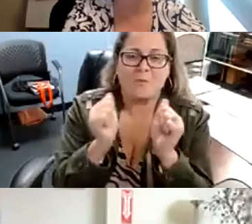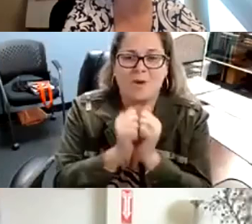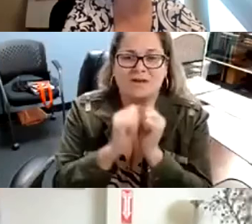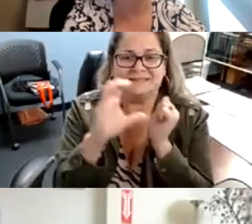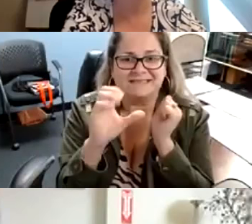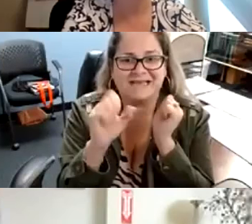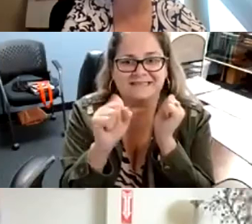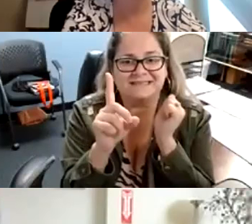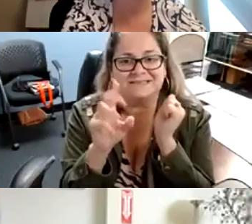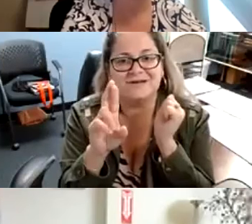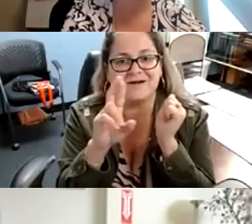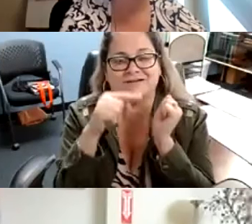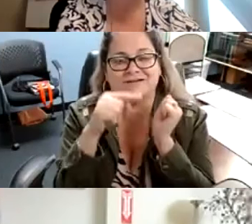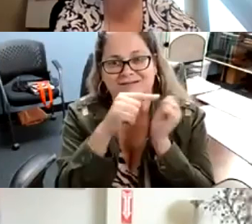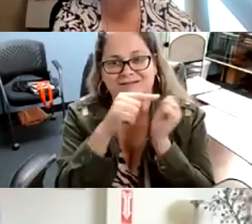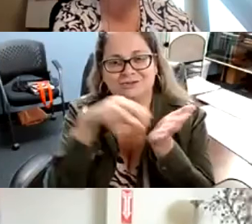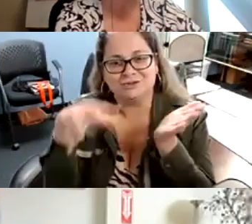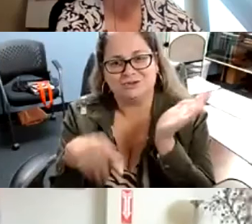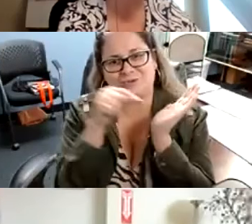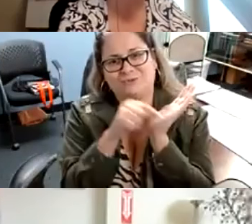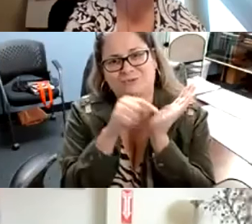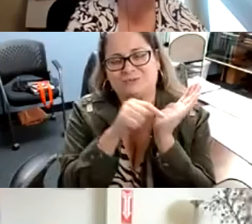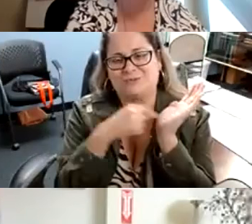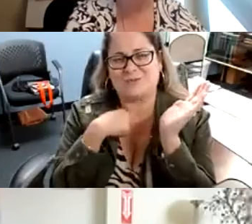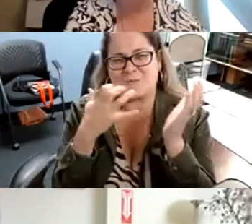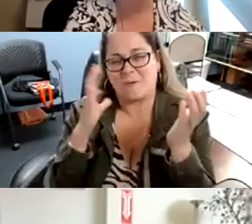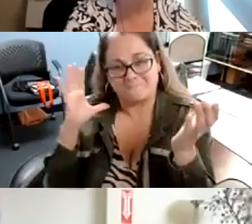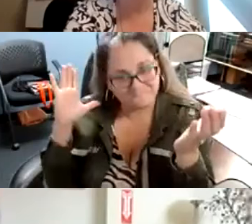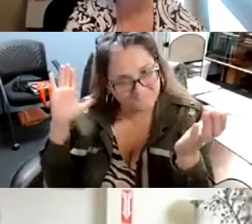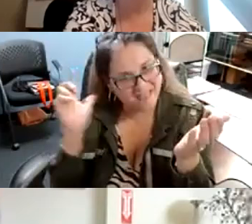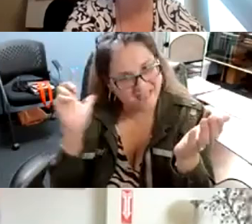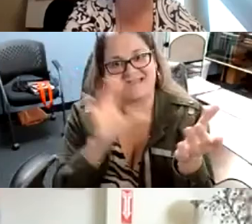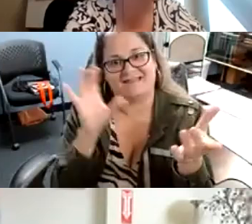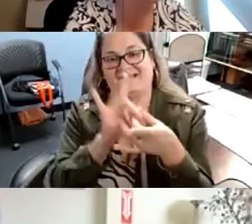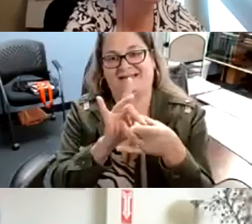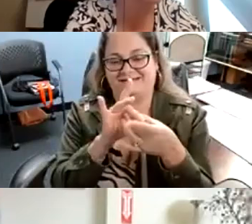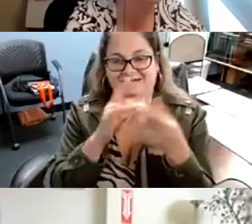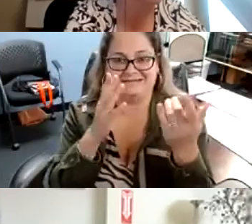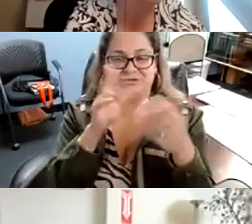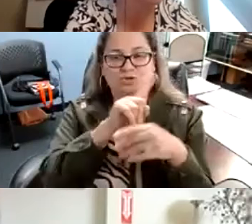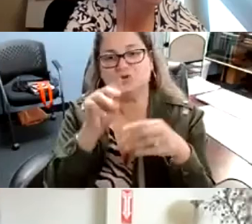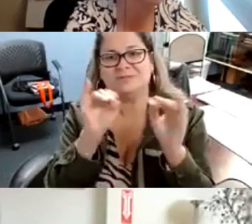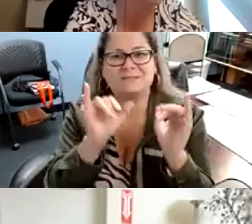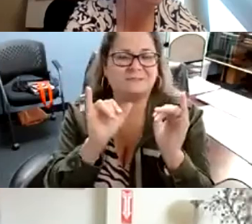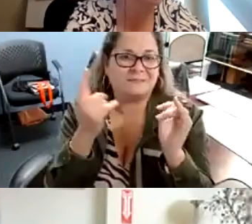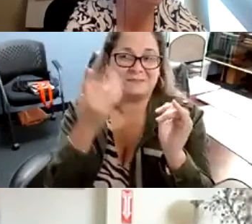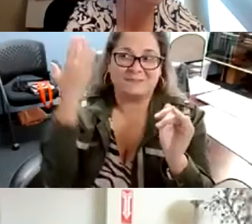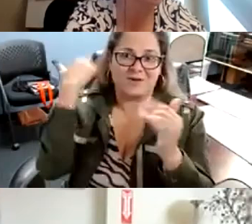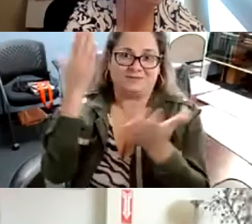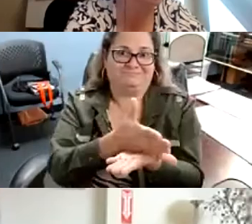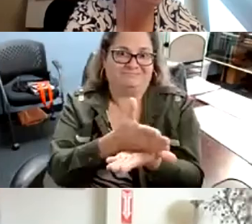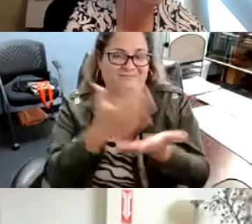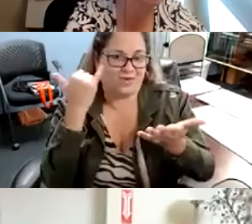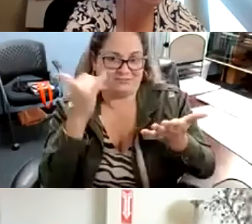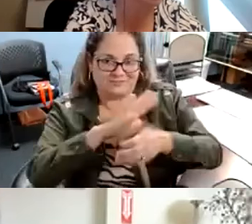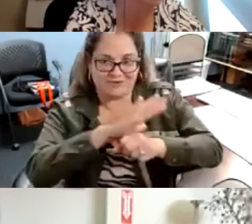get certified and get them back in to work with CSDR and the students that are there at CSDR. And so we're trying to get connected